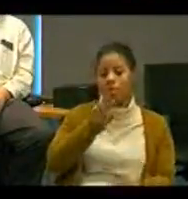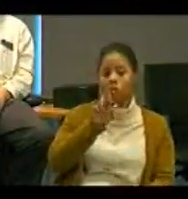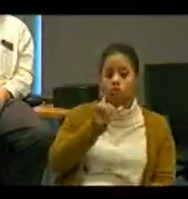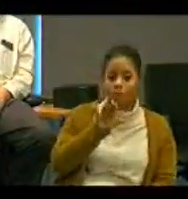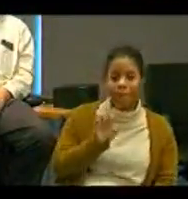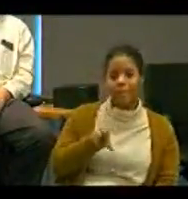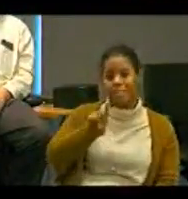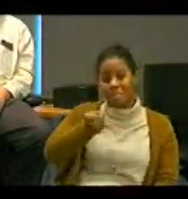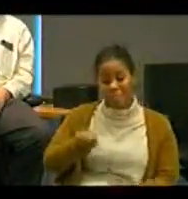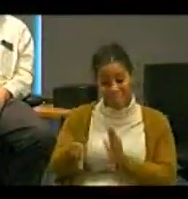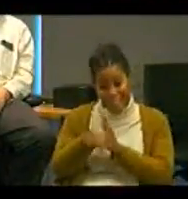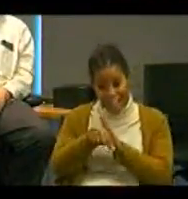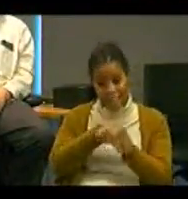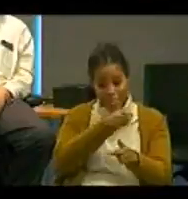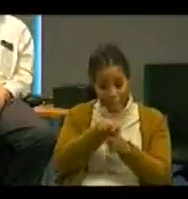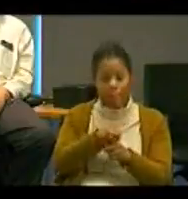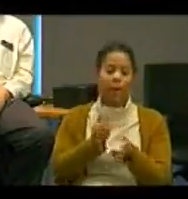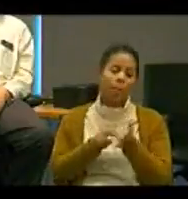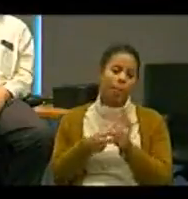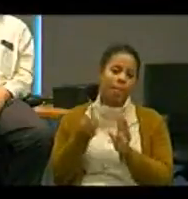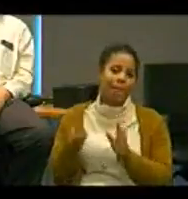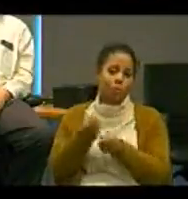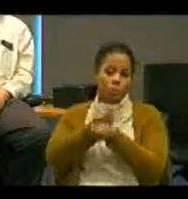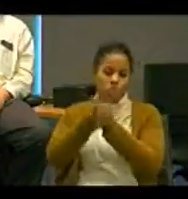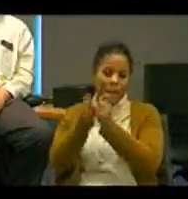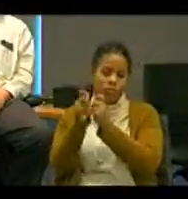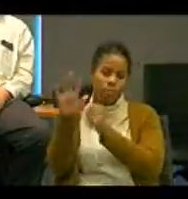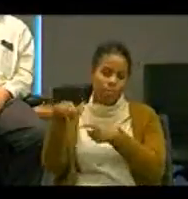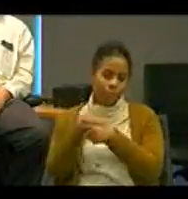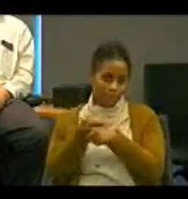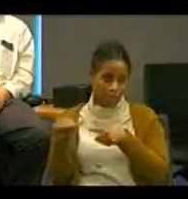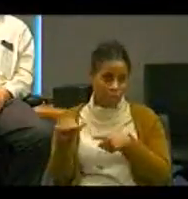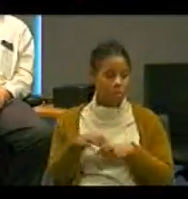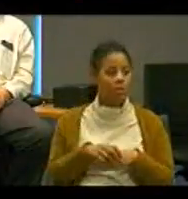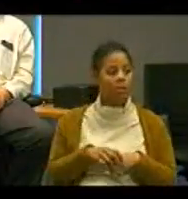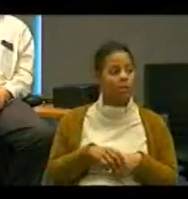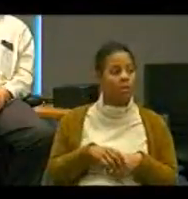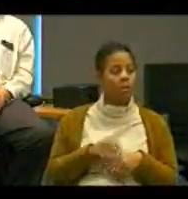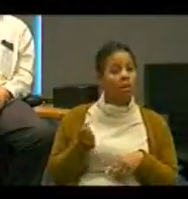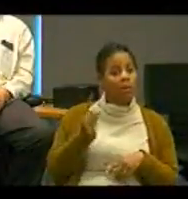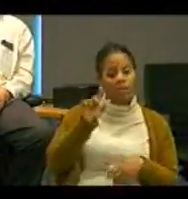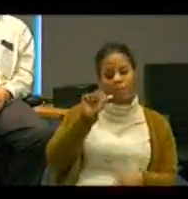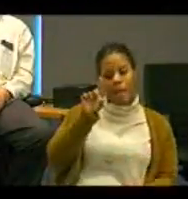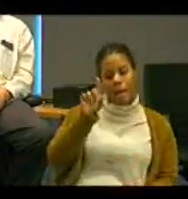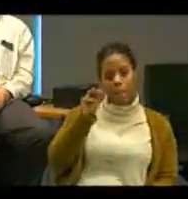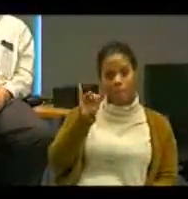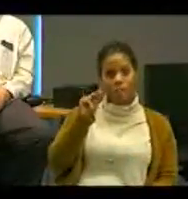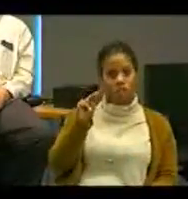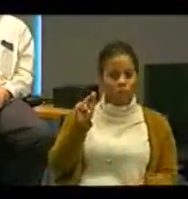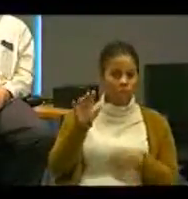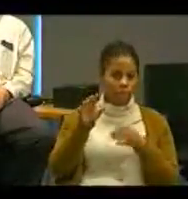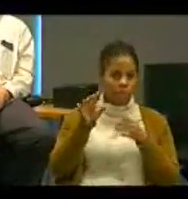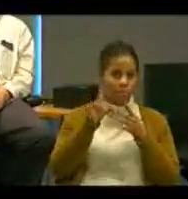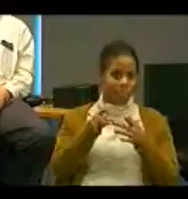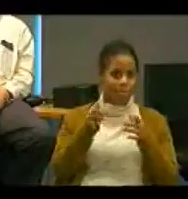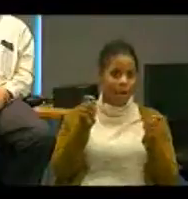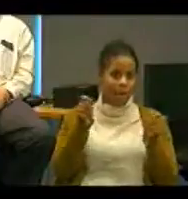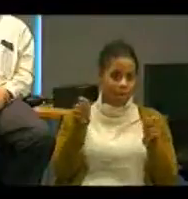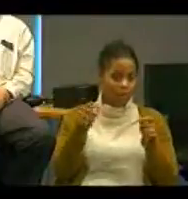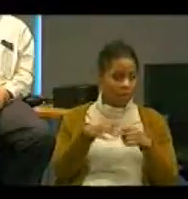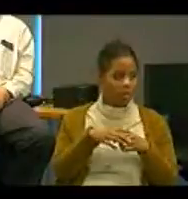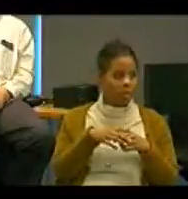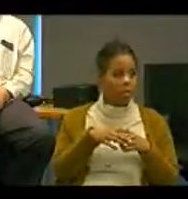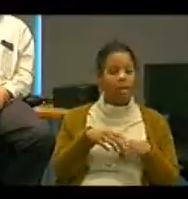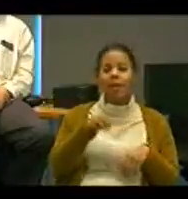have to change those practices. And it's not actually, it's an administrative guidance, I'd point out. It's not for lawyers. You can't go to